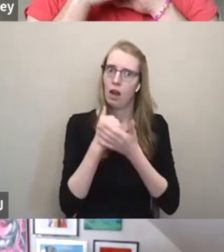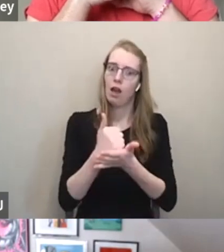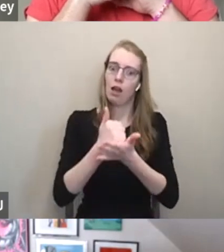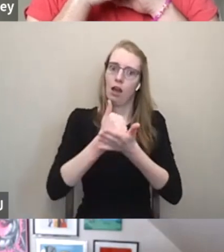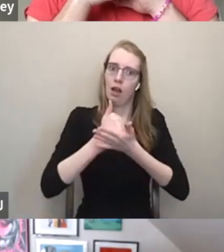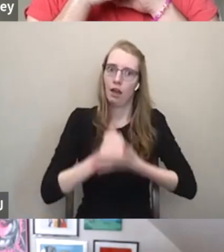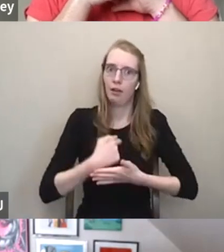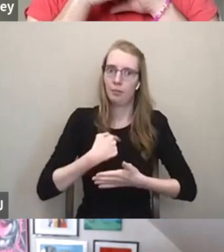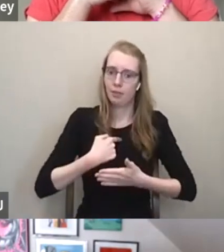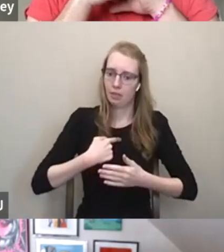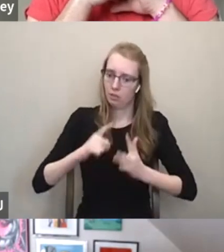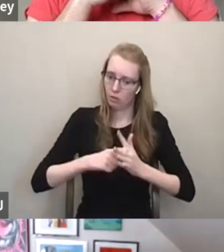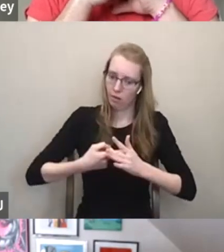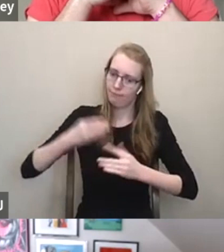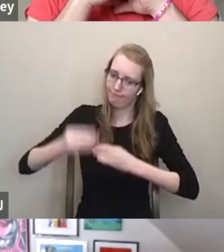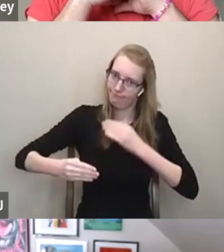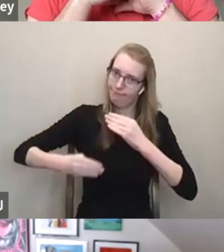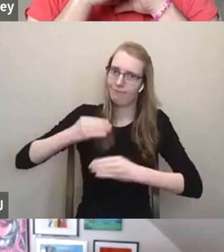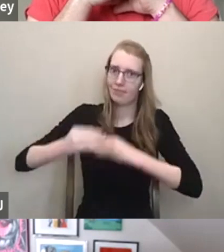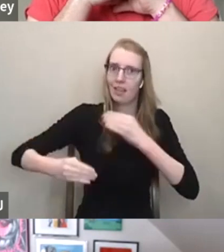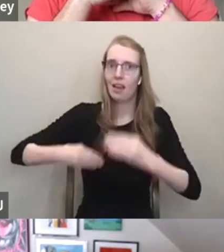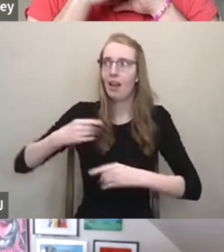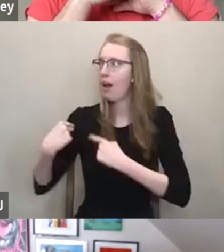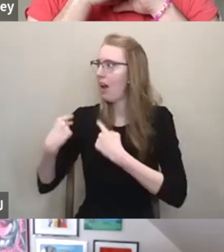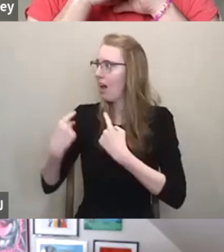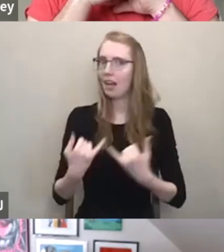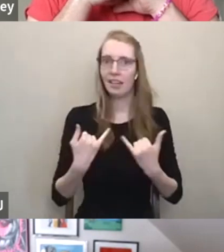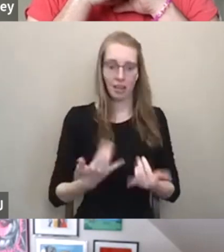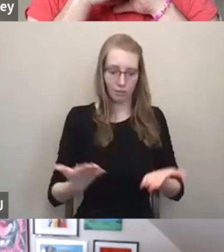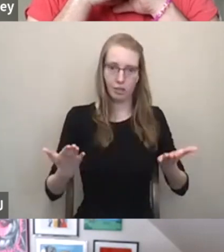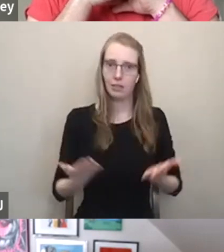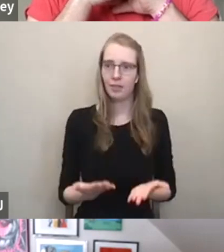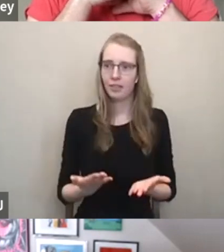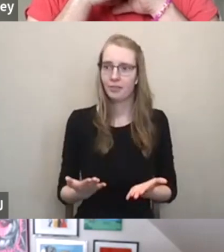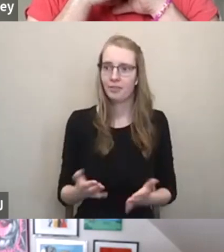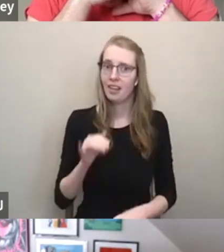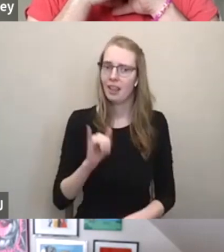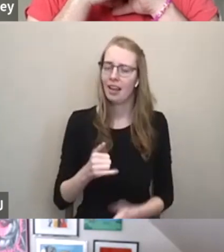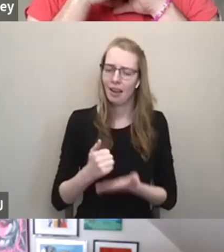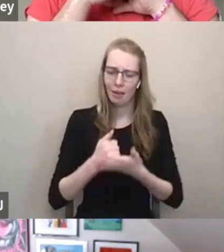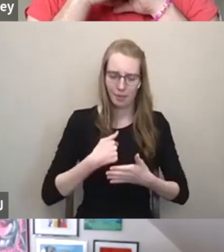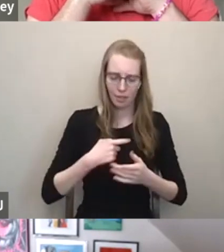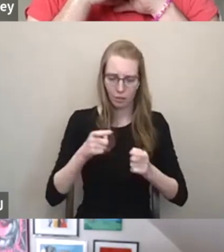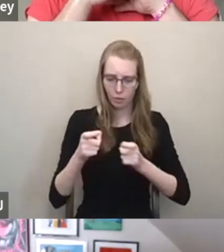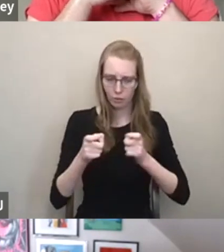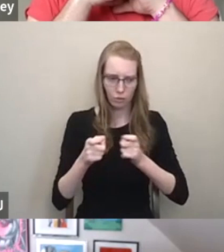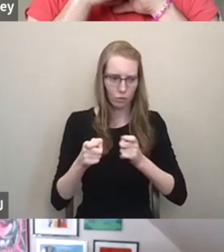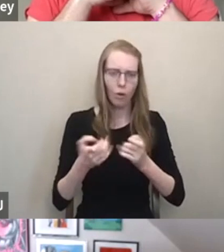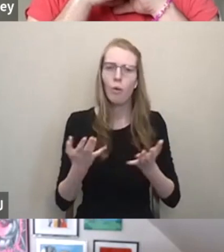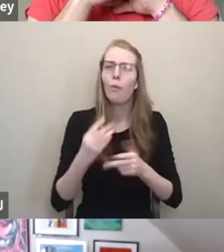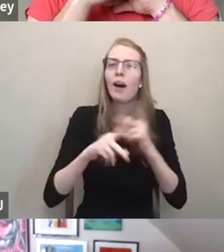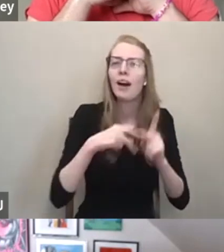on now. It gave me a lot more control over what kind of work I got to do, who I got to work